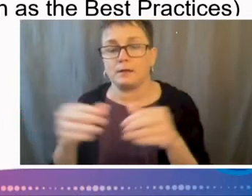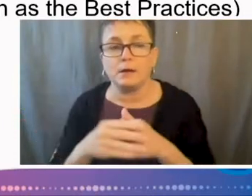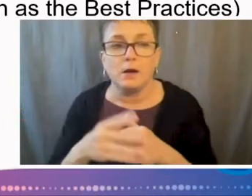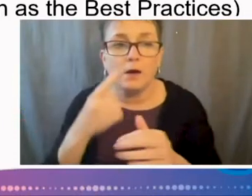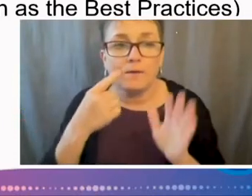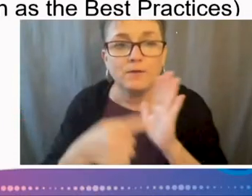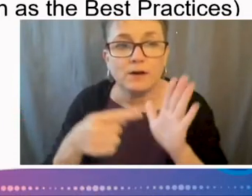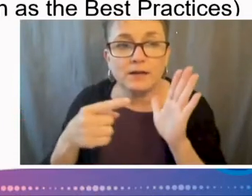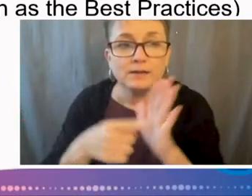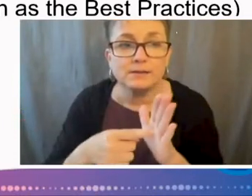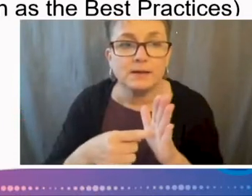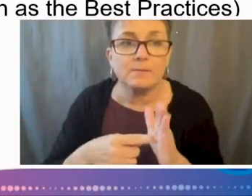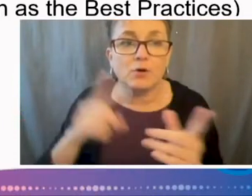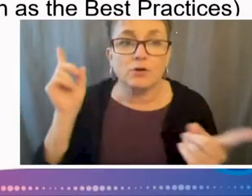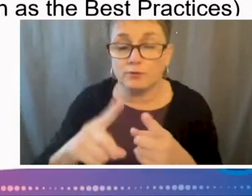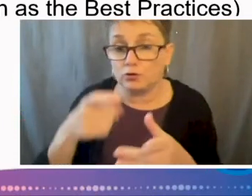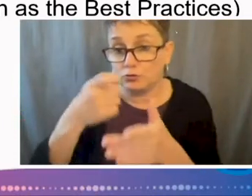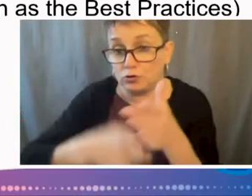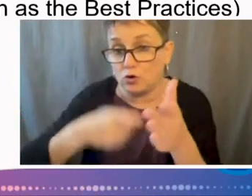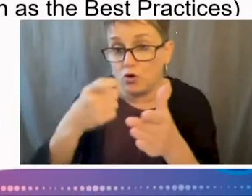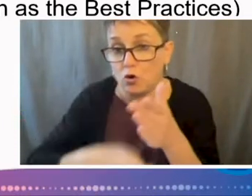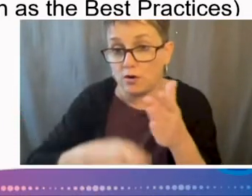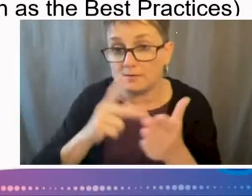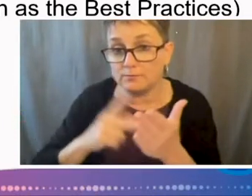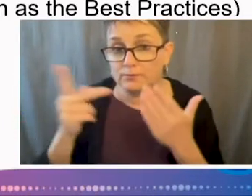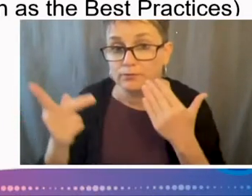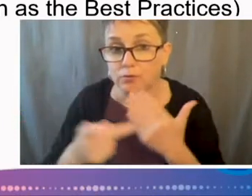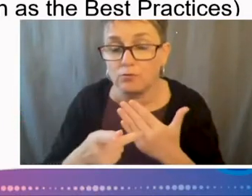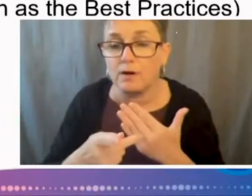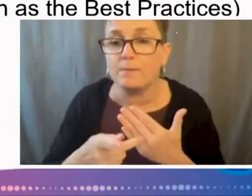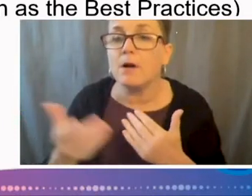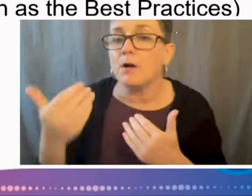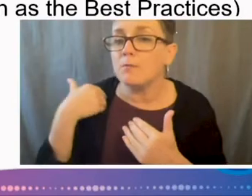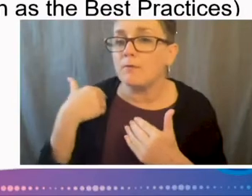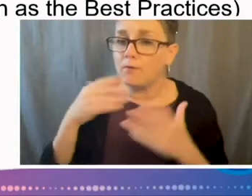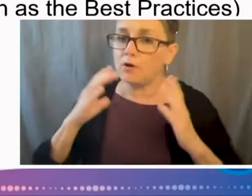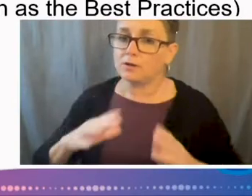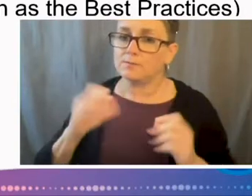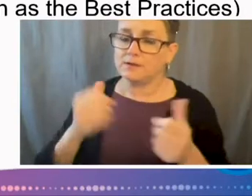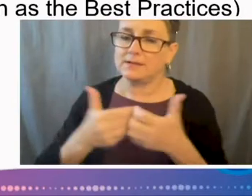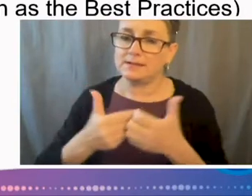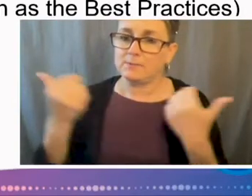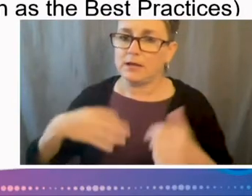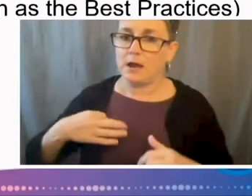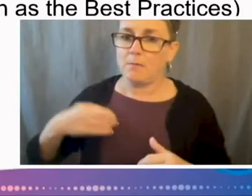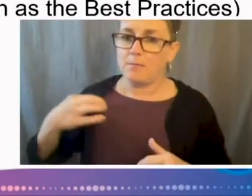In years prior, Access Link customers had to separately apply for the Reduced Fare Program.